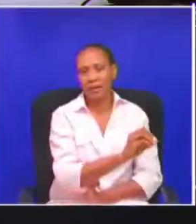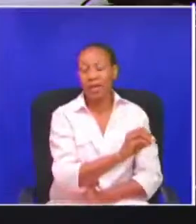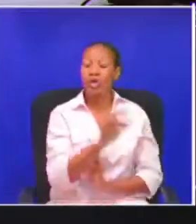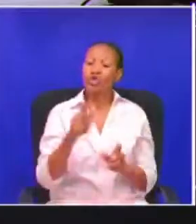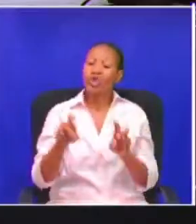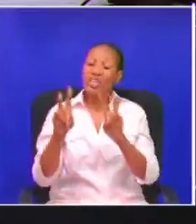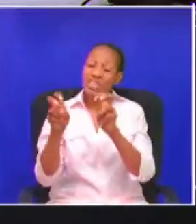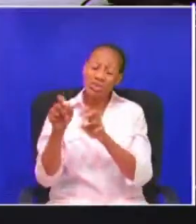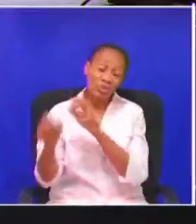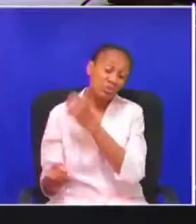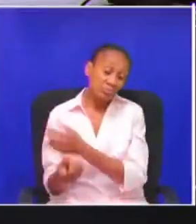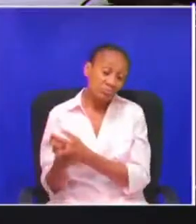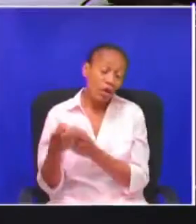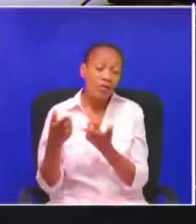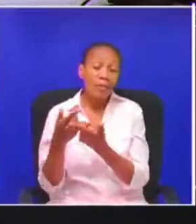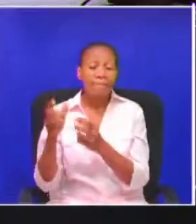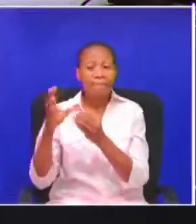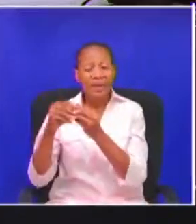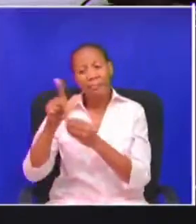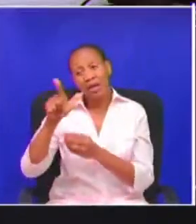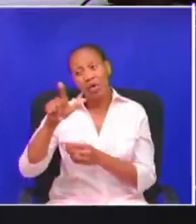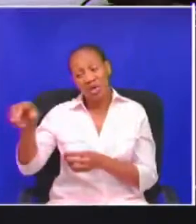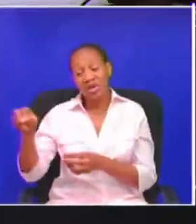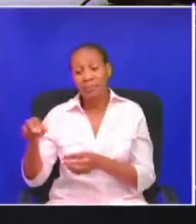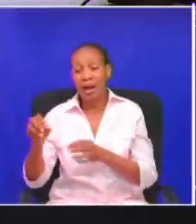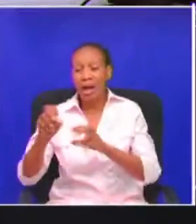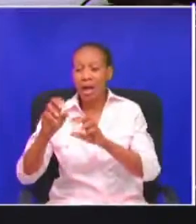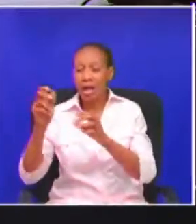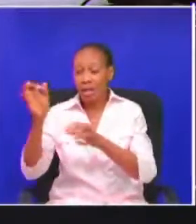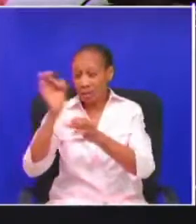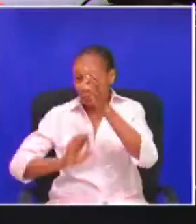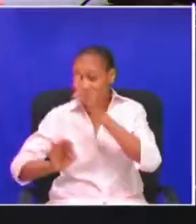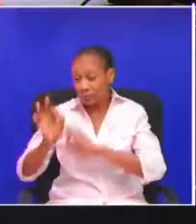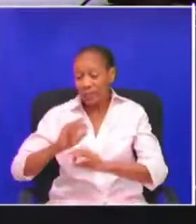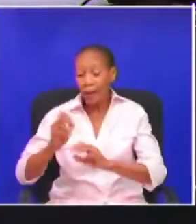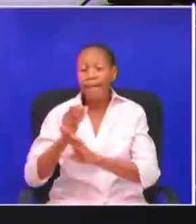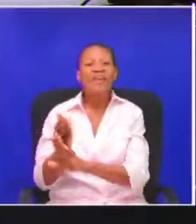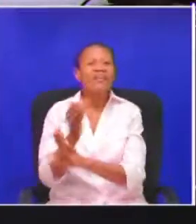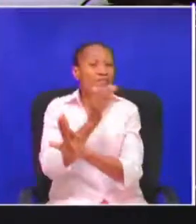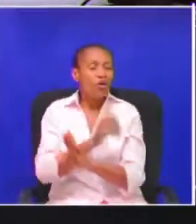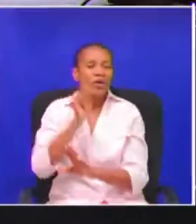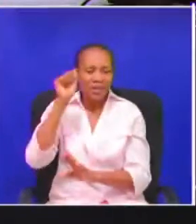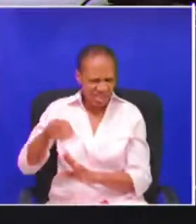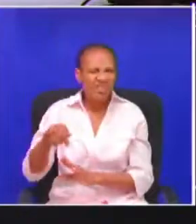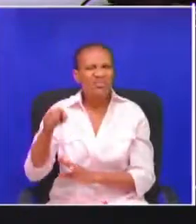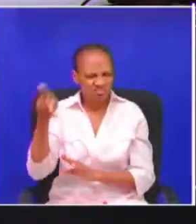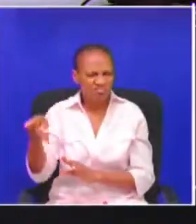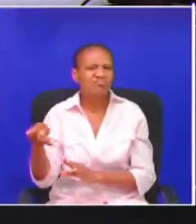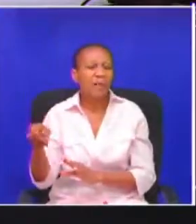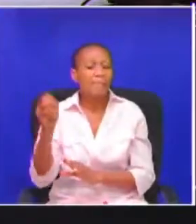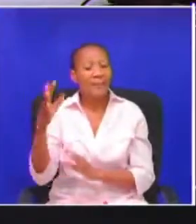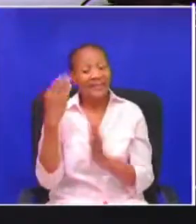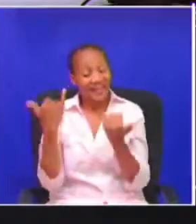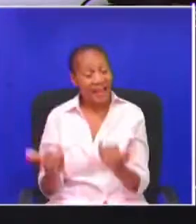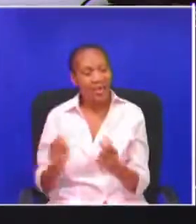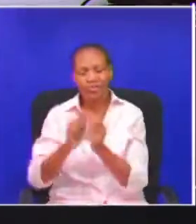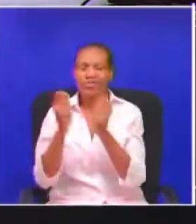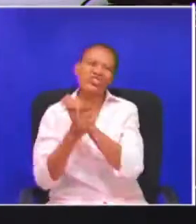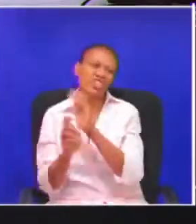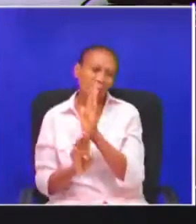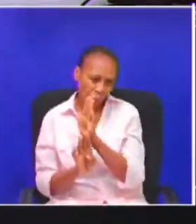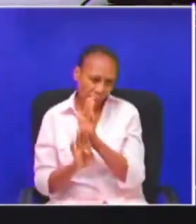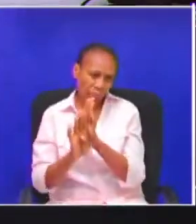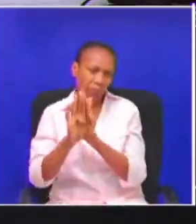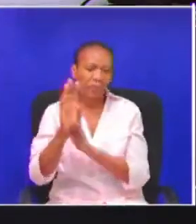that is being described by the honorable member is what it was, but progress is now being made. And let me